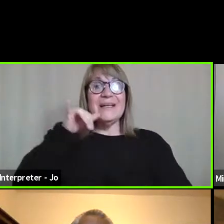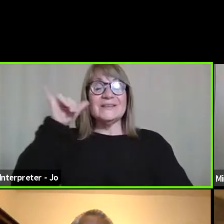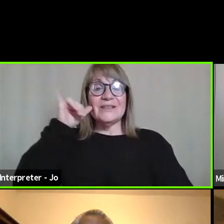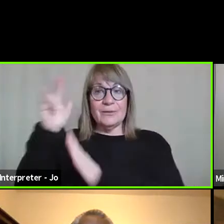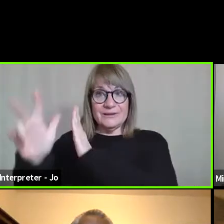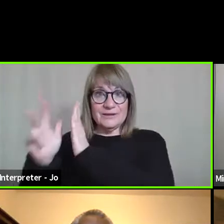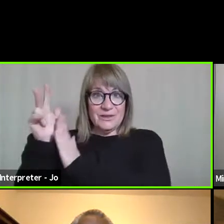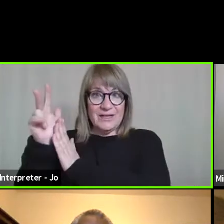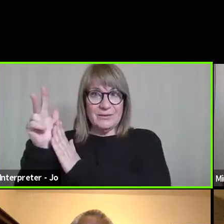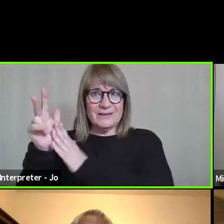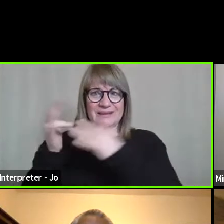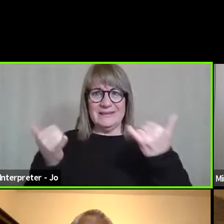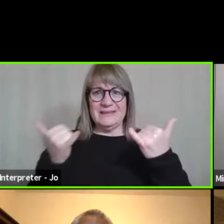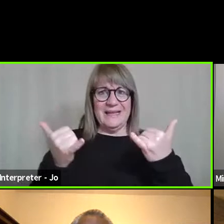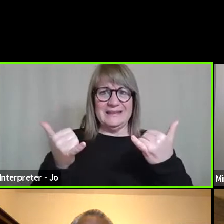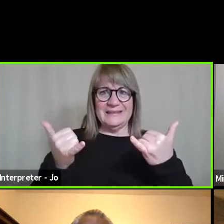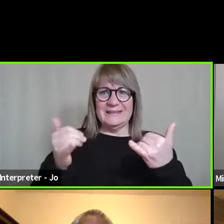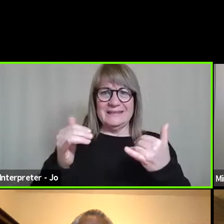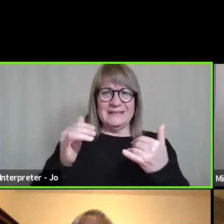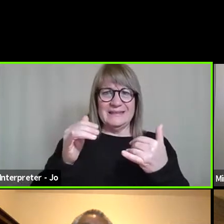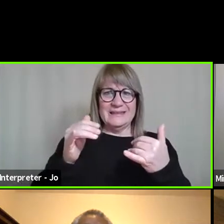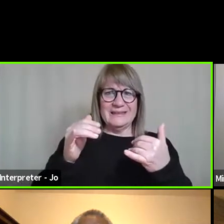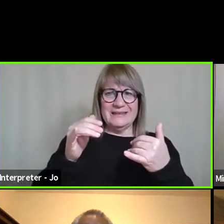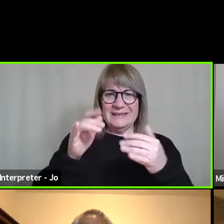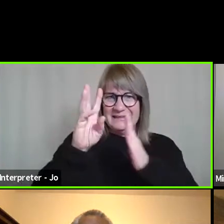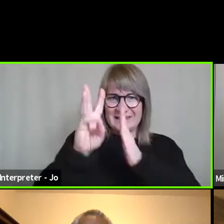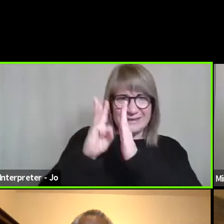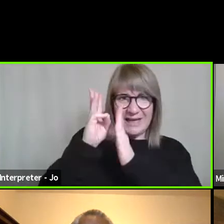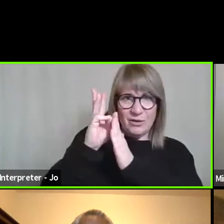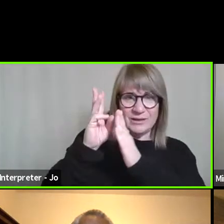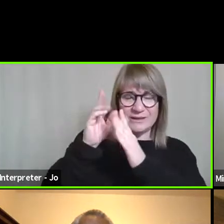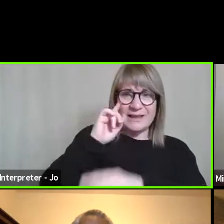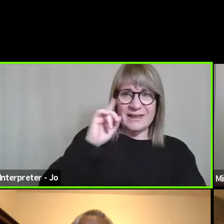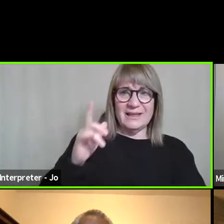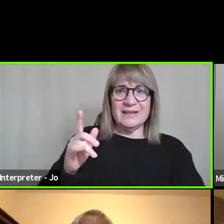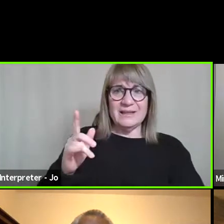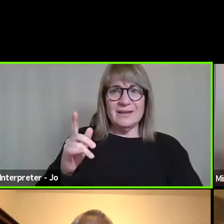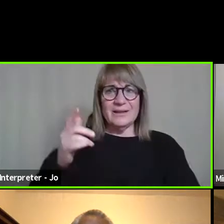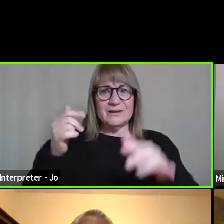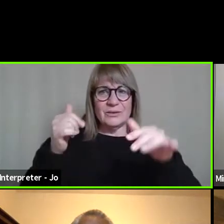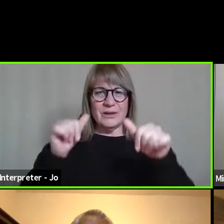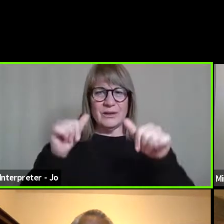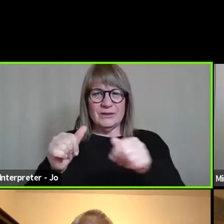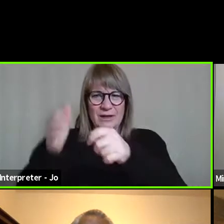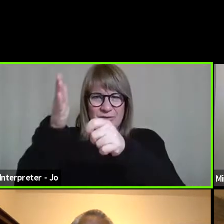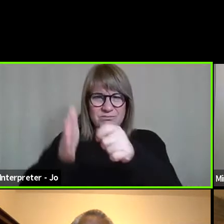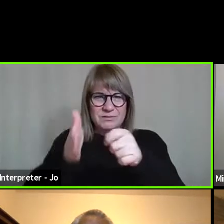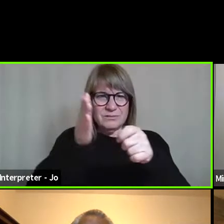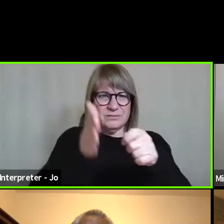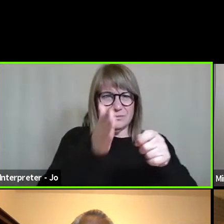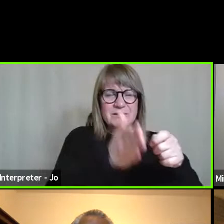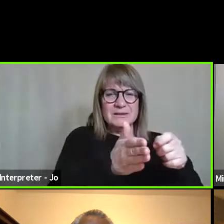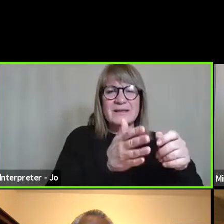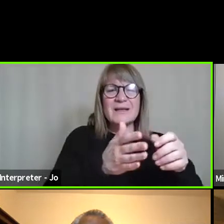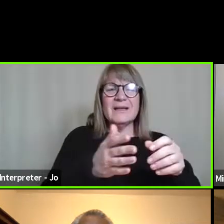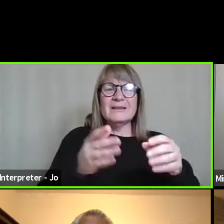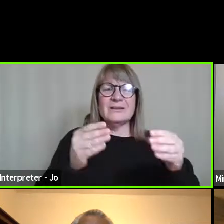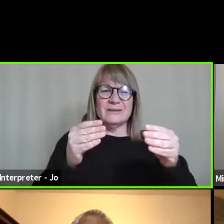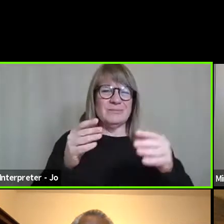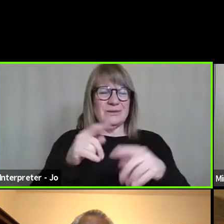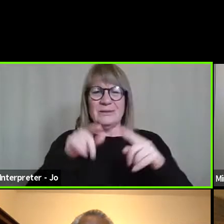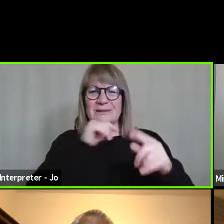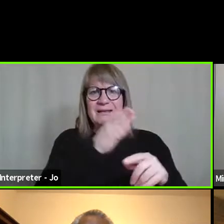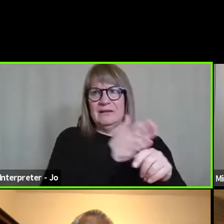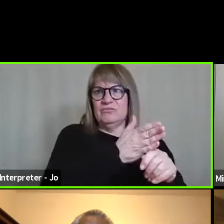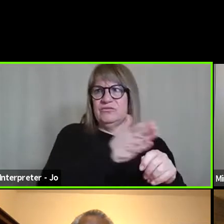a i don't know do the math six hour stream we're gonna try to slice that up somehow to make it more manageable but